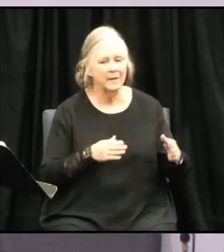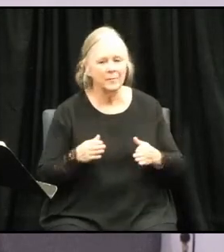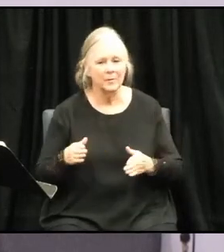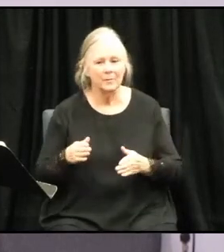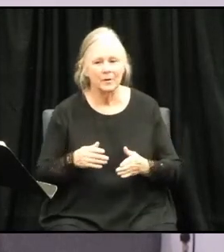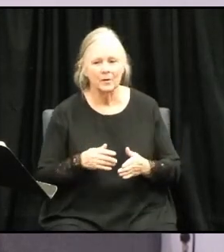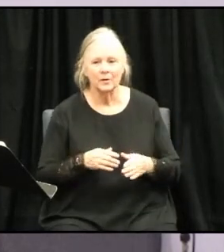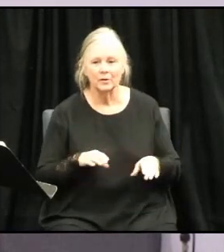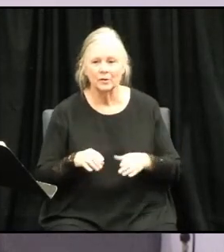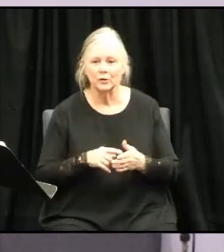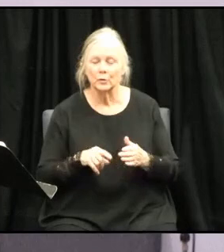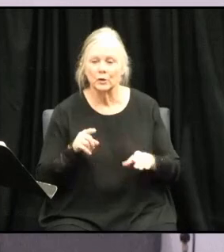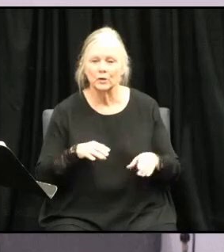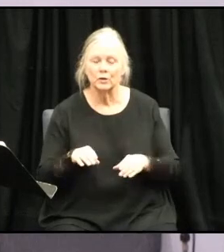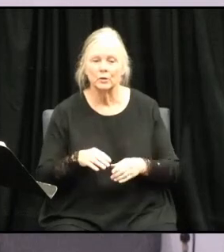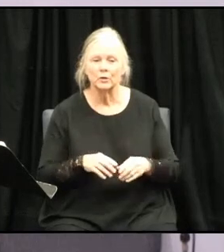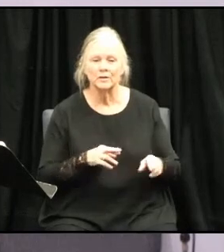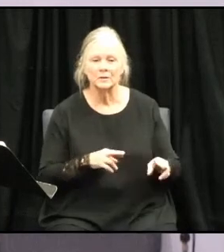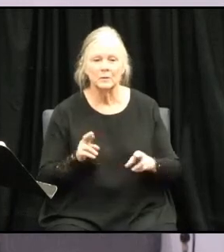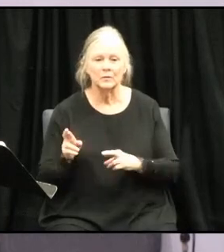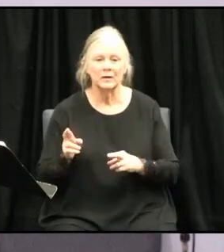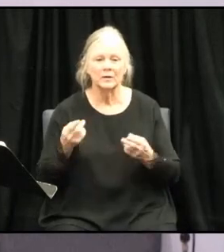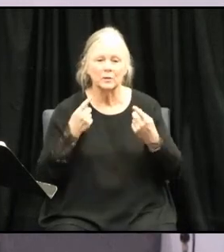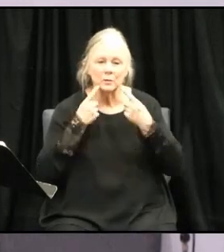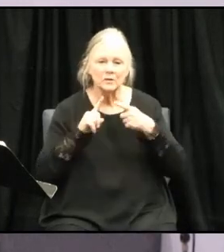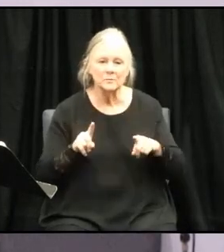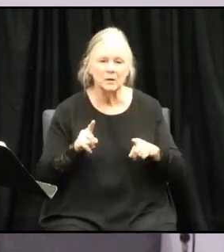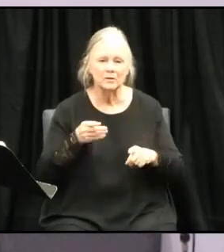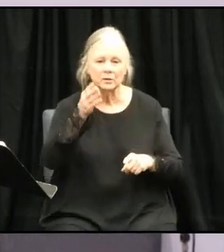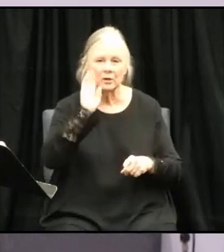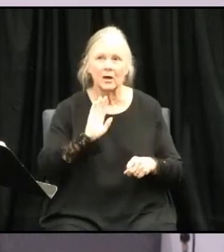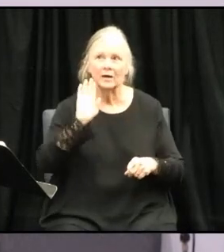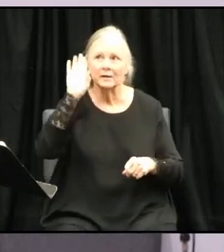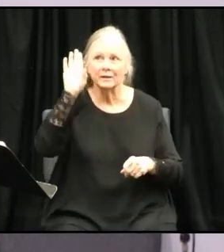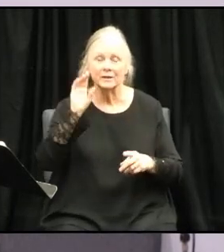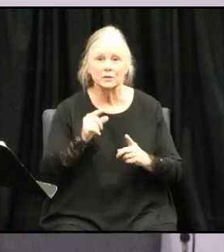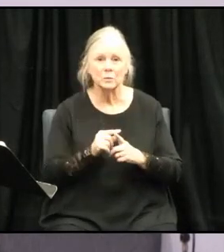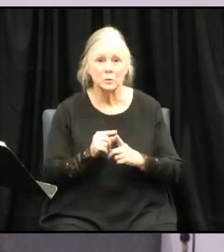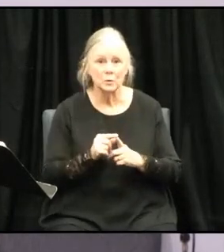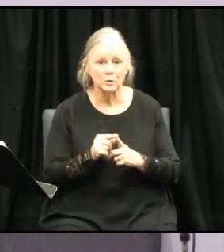do, as we get ready to respond to God and His Word,